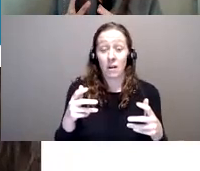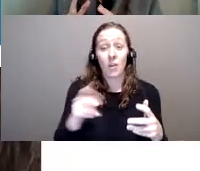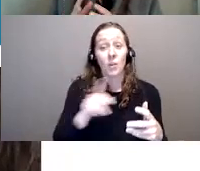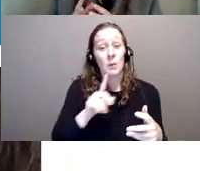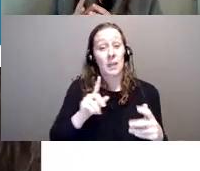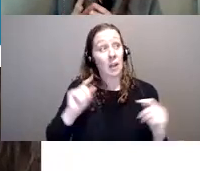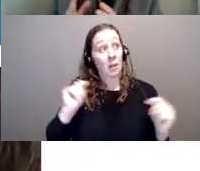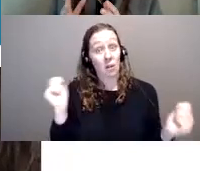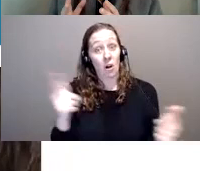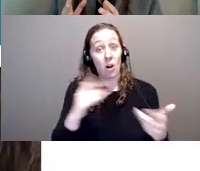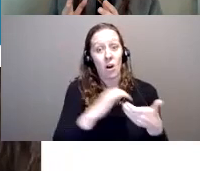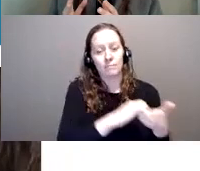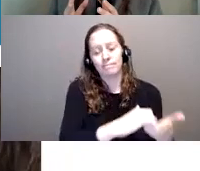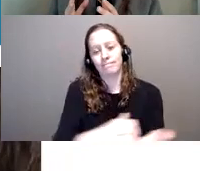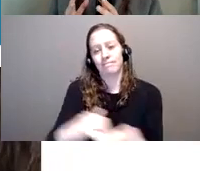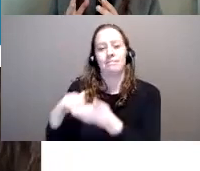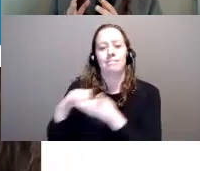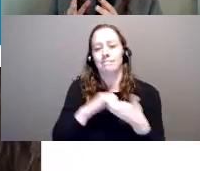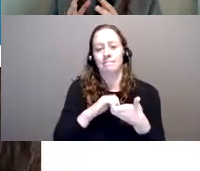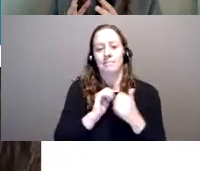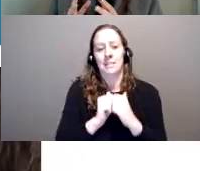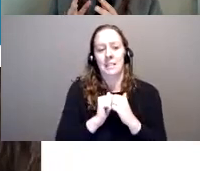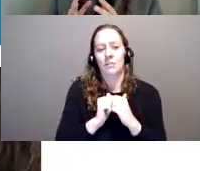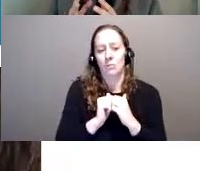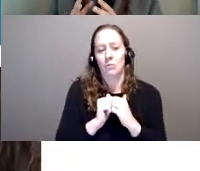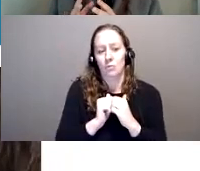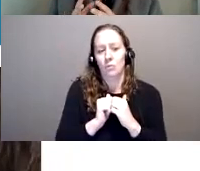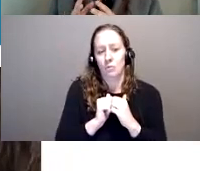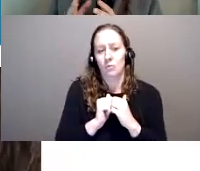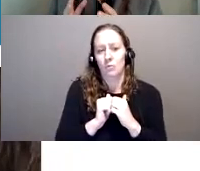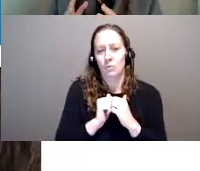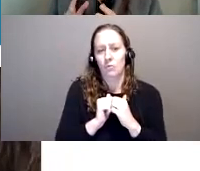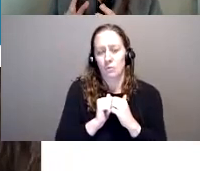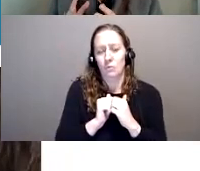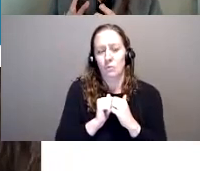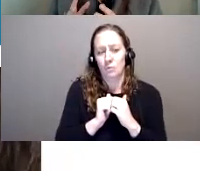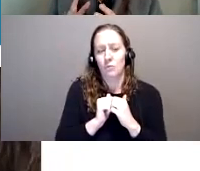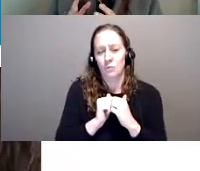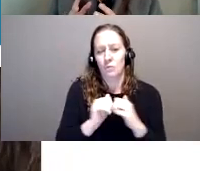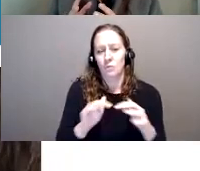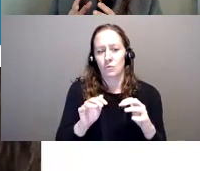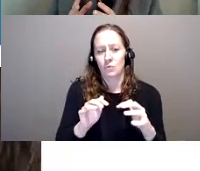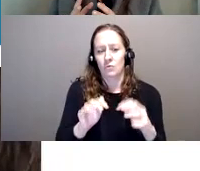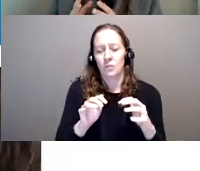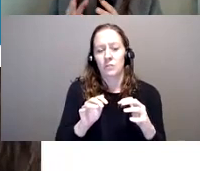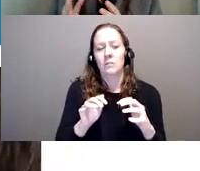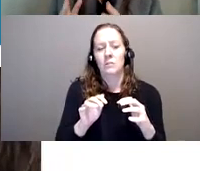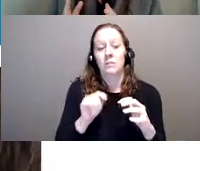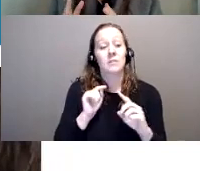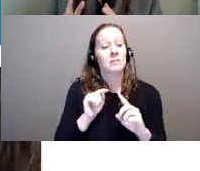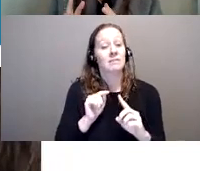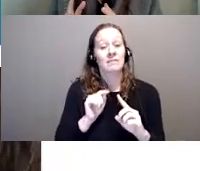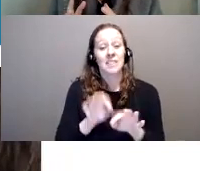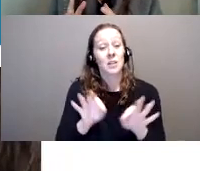together, that the key in successfully intervening in these complex cases is getting to know